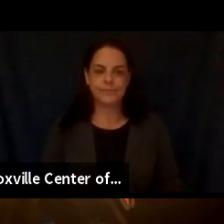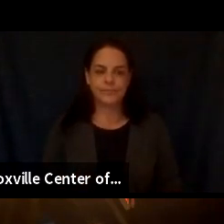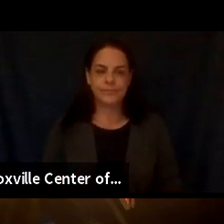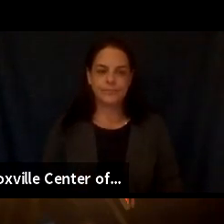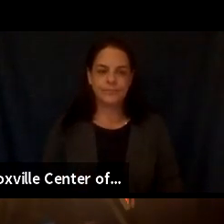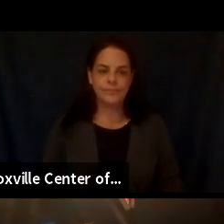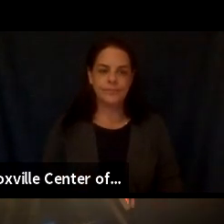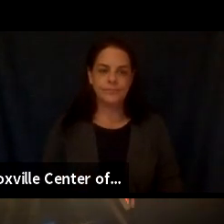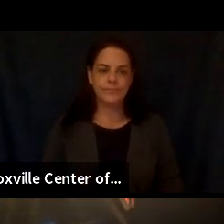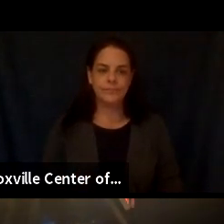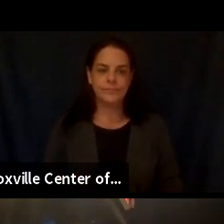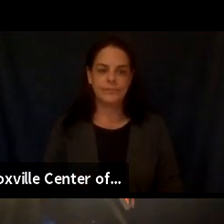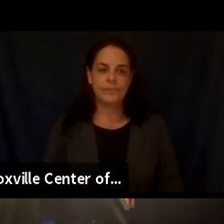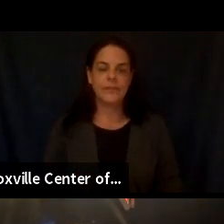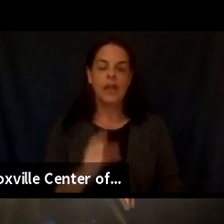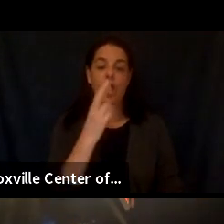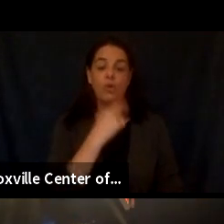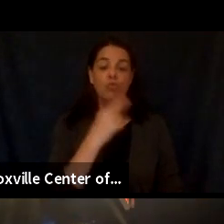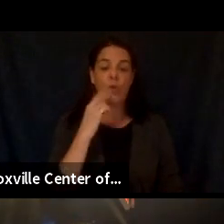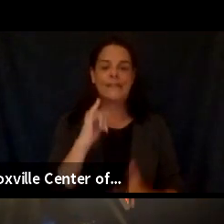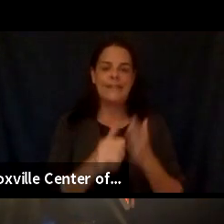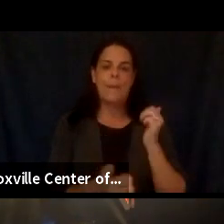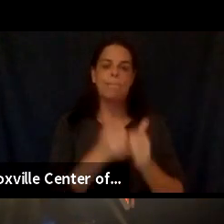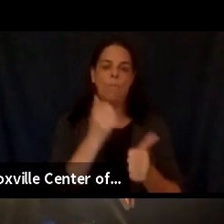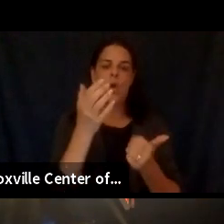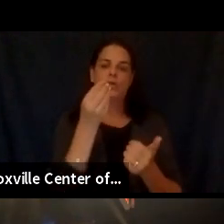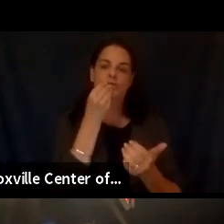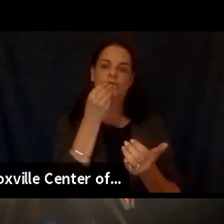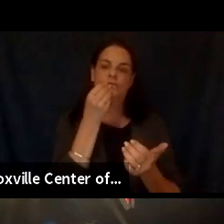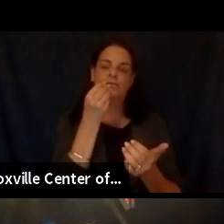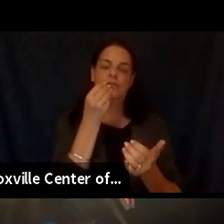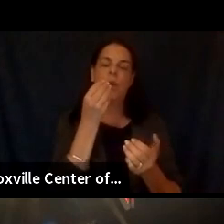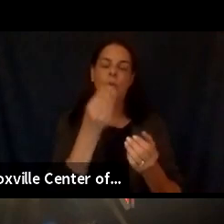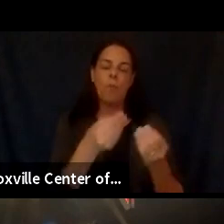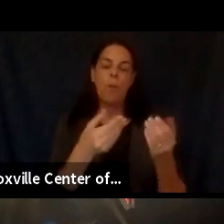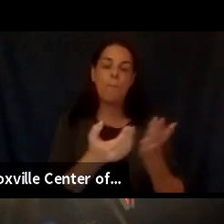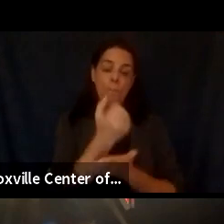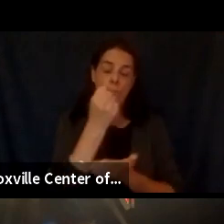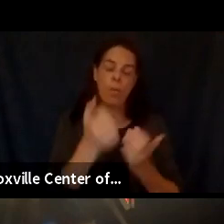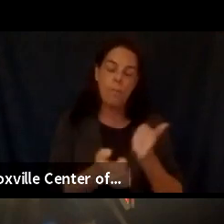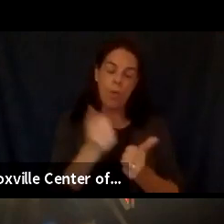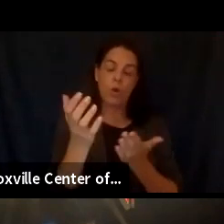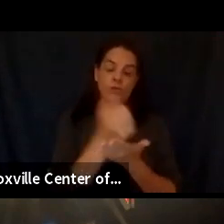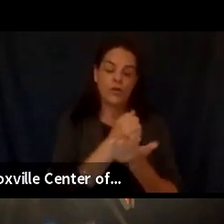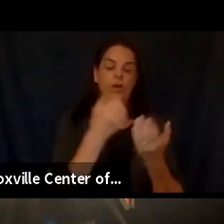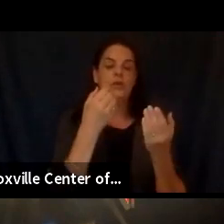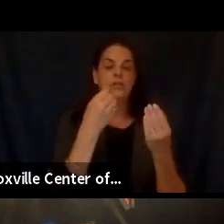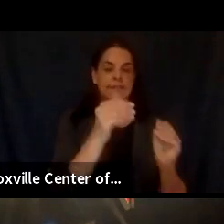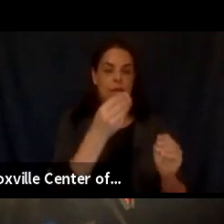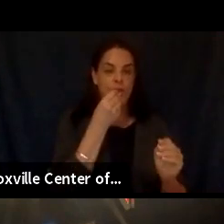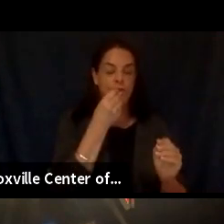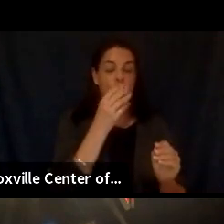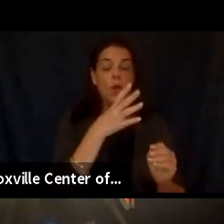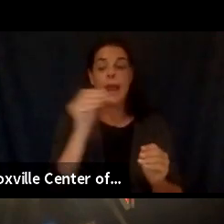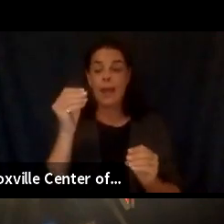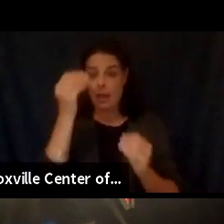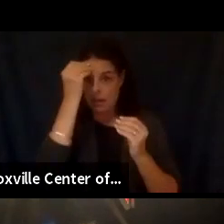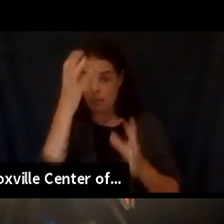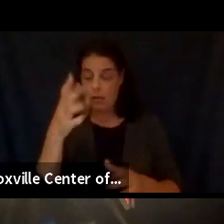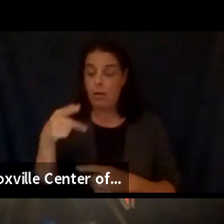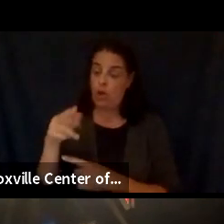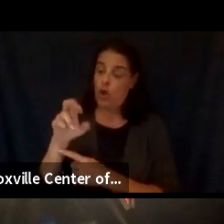place that derives most of its income from prepared food. And incidentally, prepared food is a term